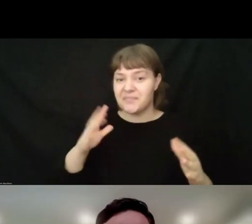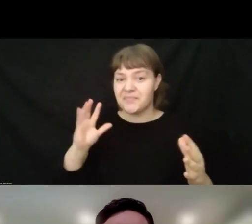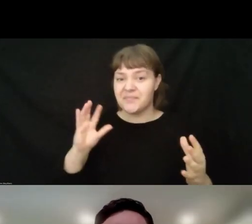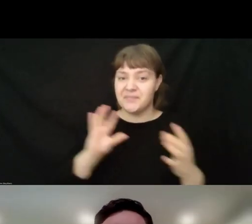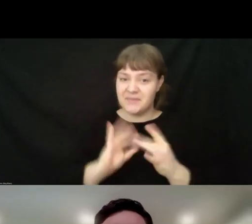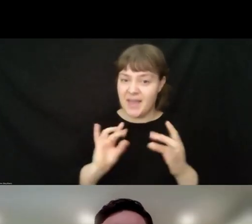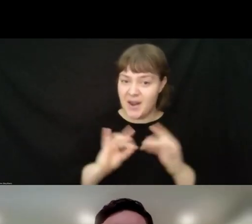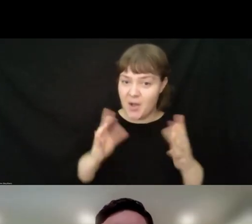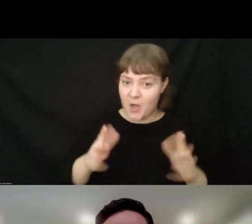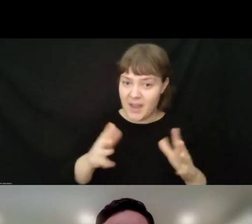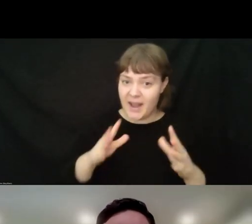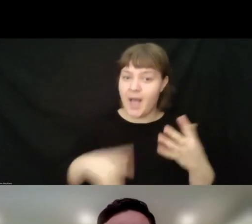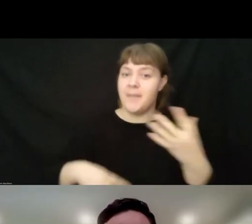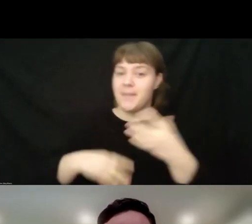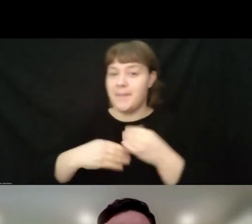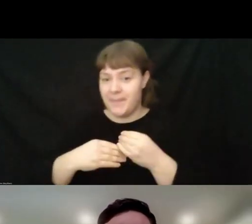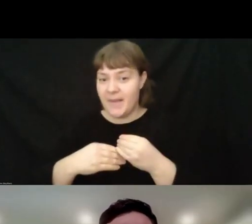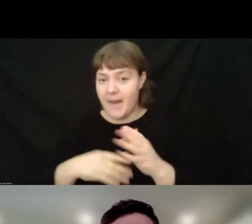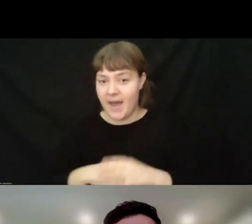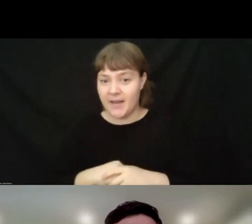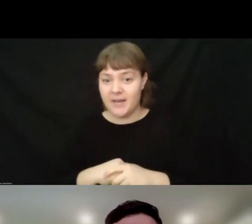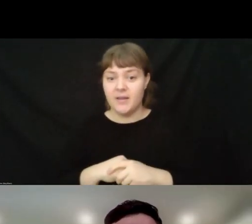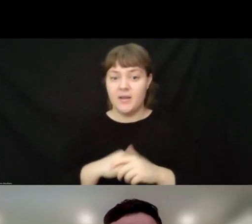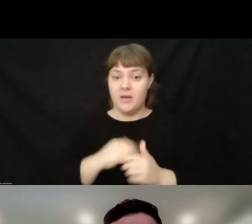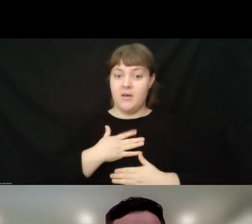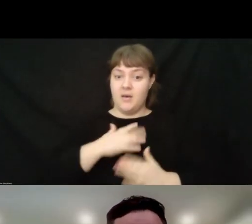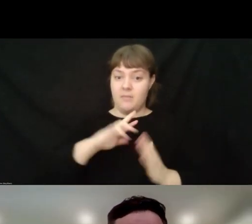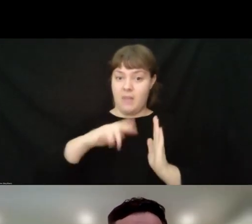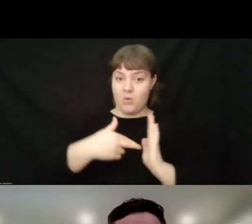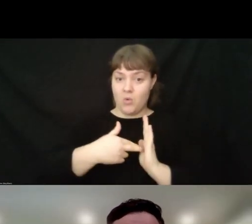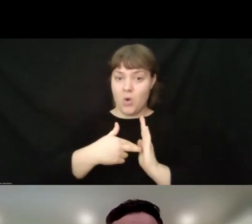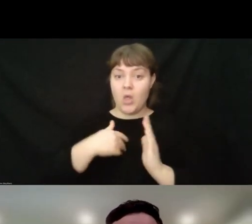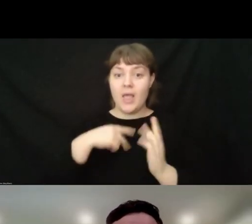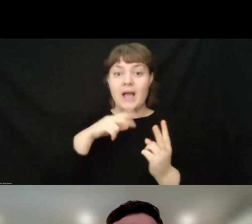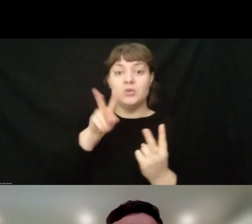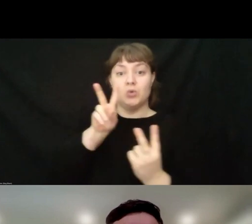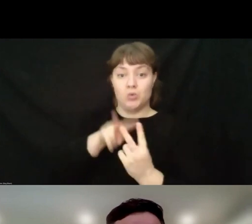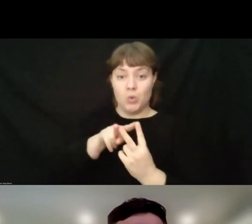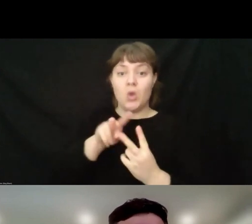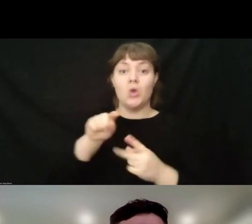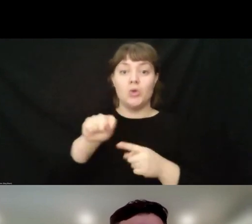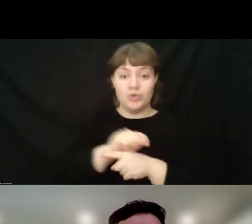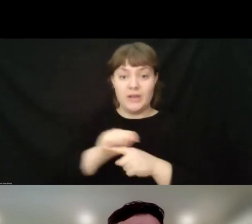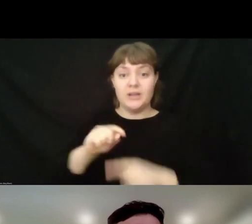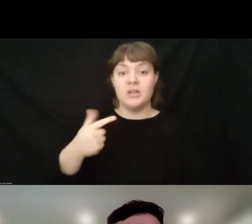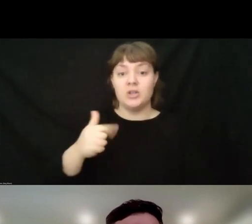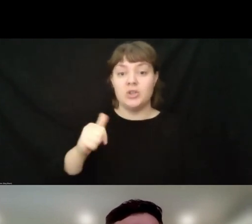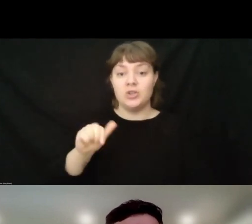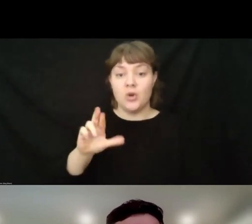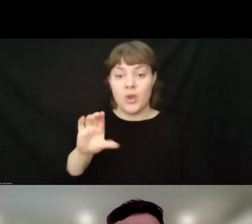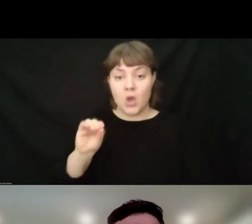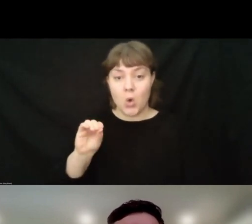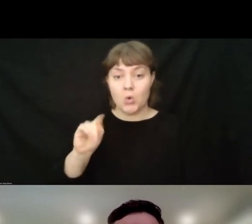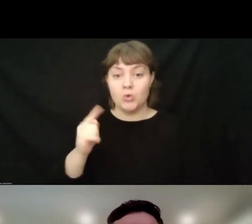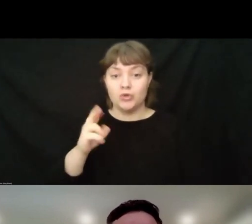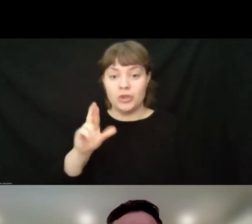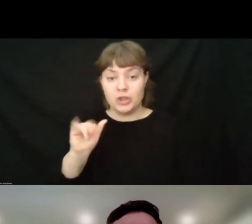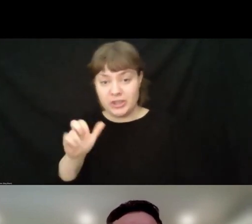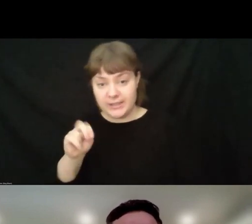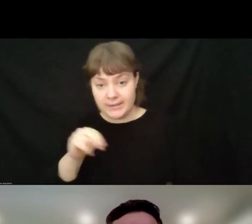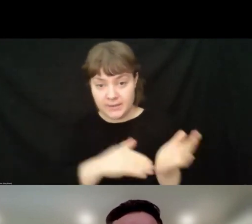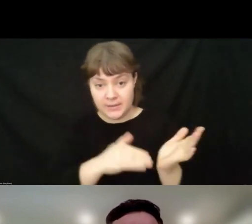already. My role as a dual trained geriatrician, as well as an